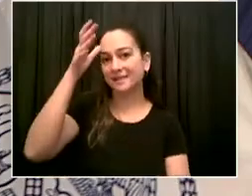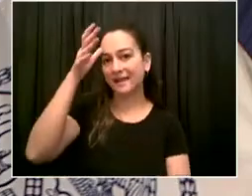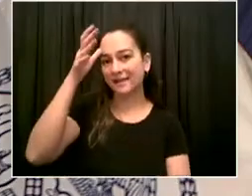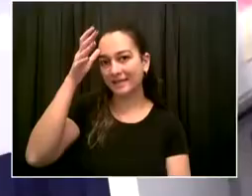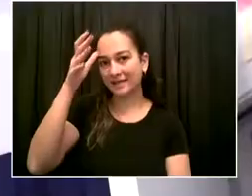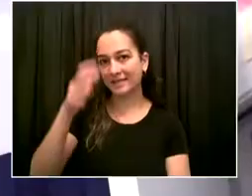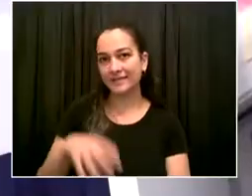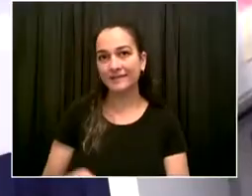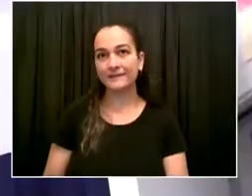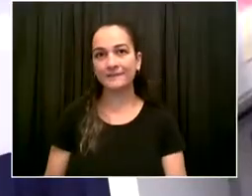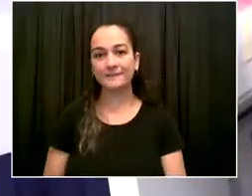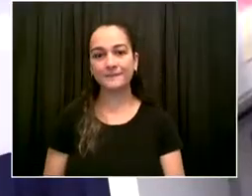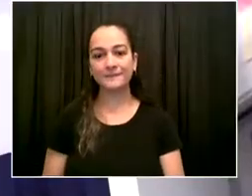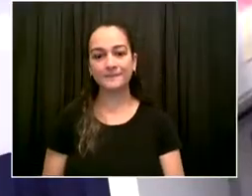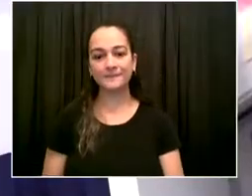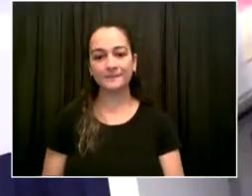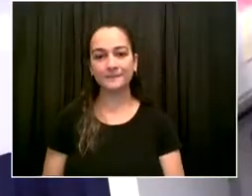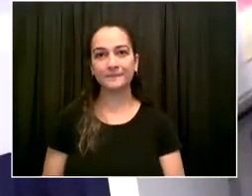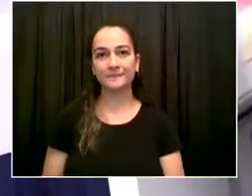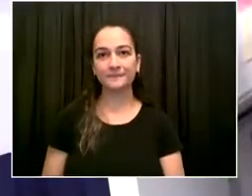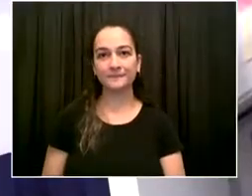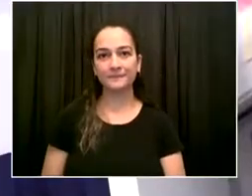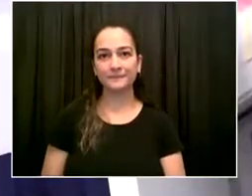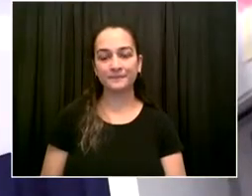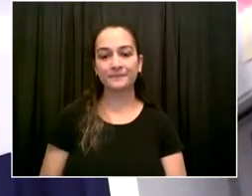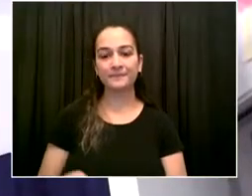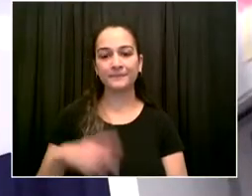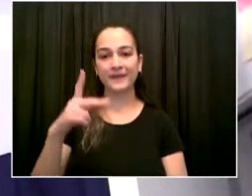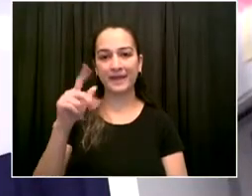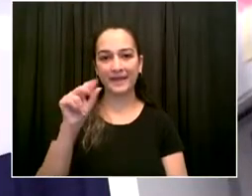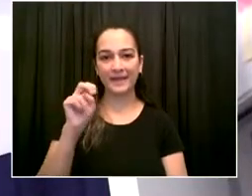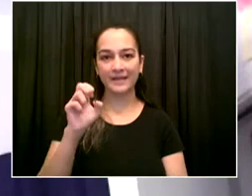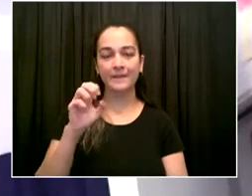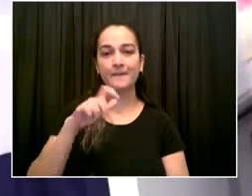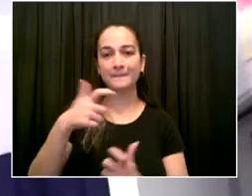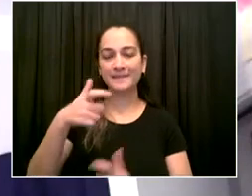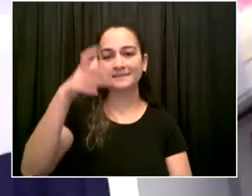Hey, how you doing? I'm feeling good. How are you?